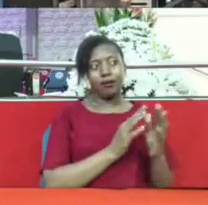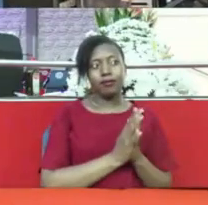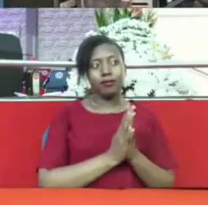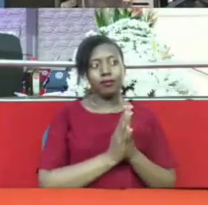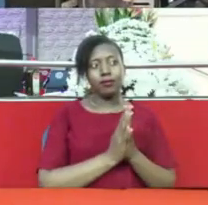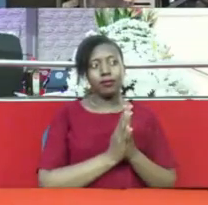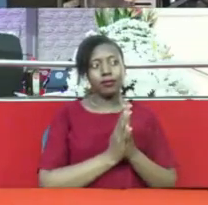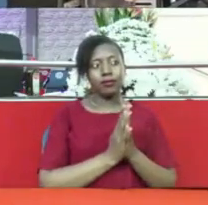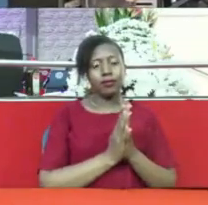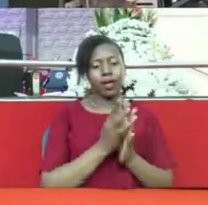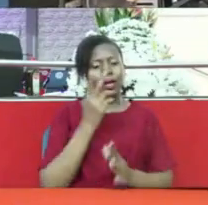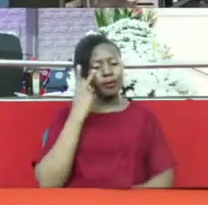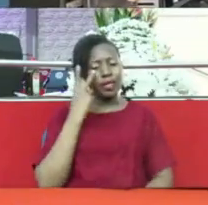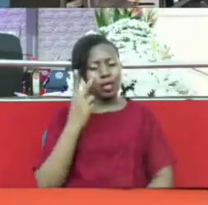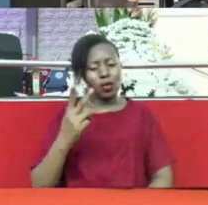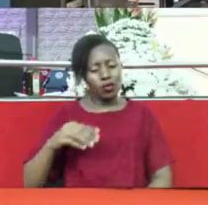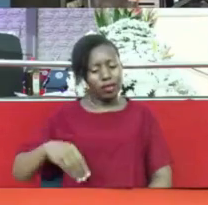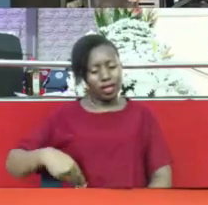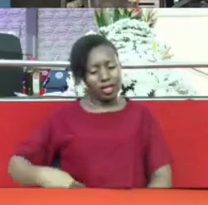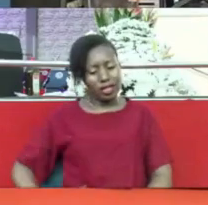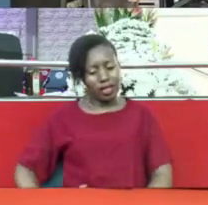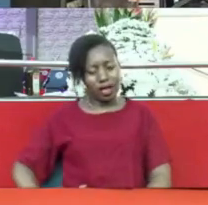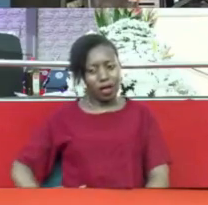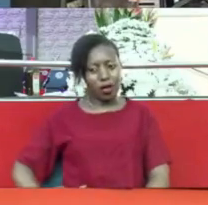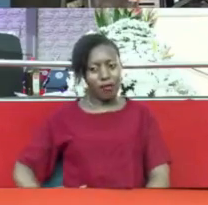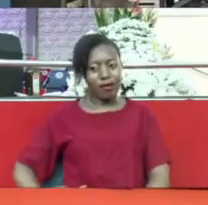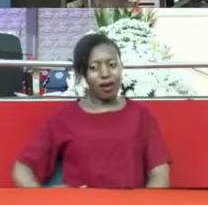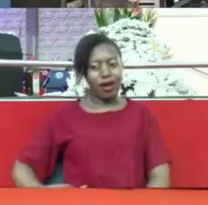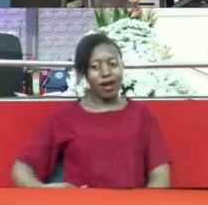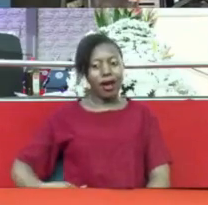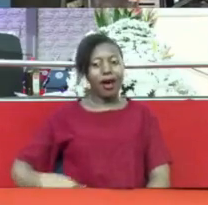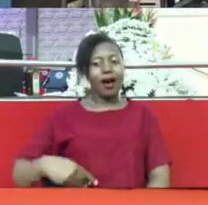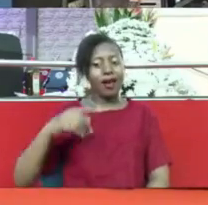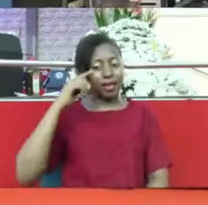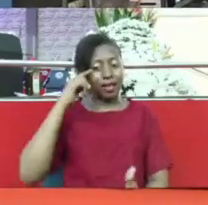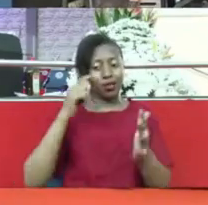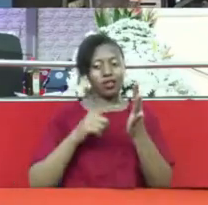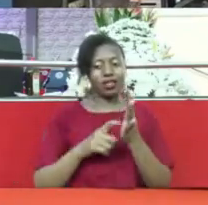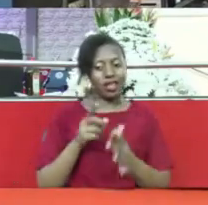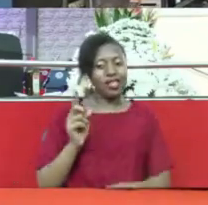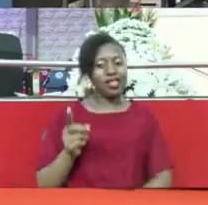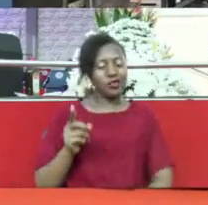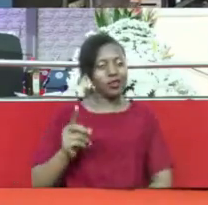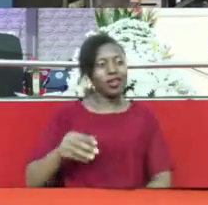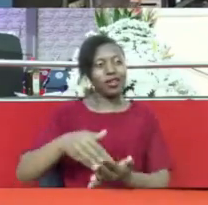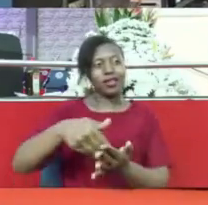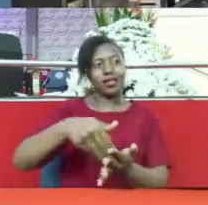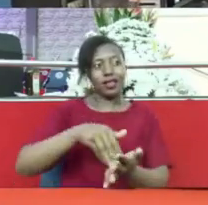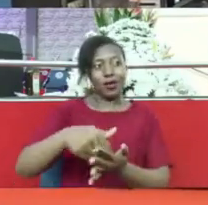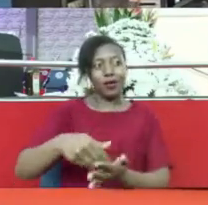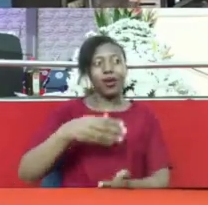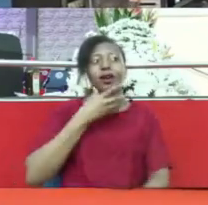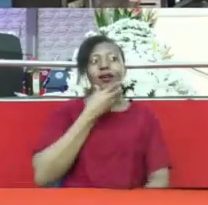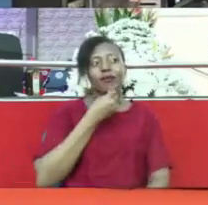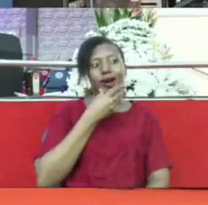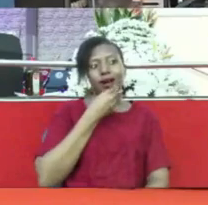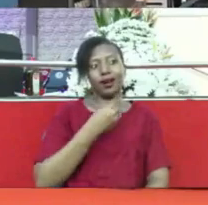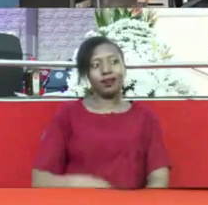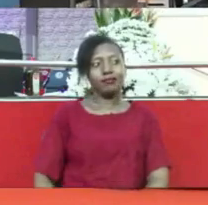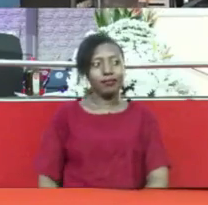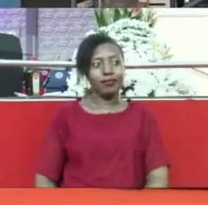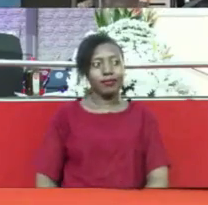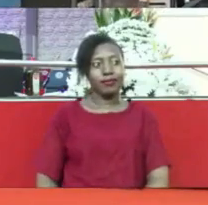he looked at Jacob and saw he is a weak man. Alimuona Yakobo akaona huyu ni mdhaifu. And since there is